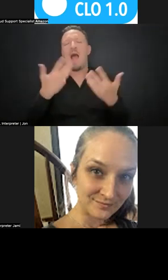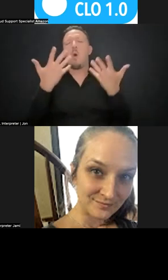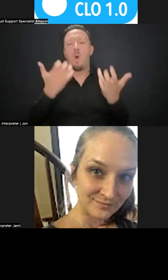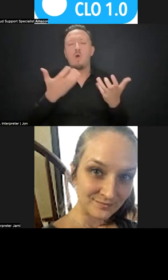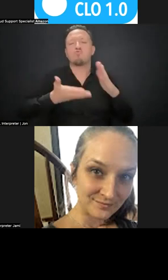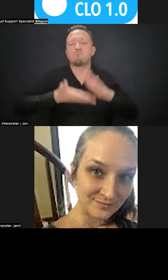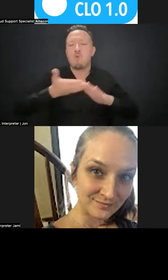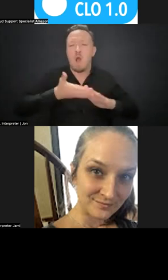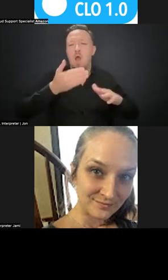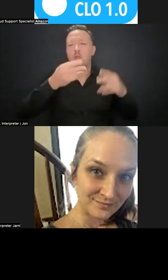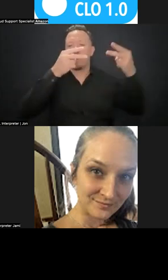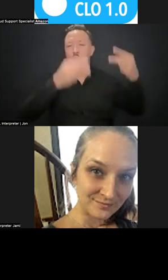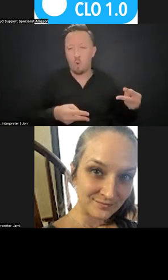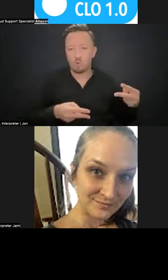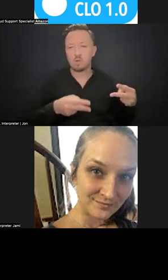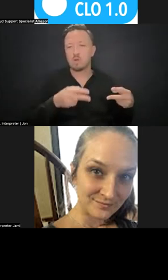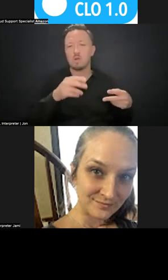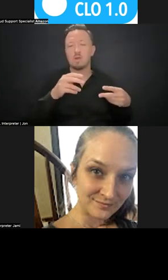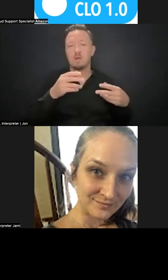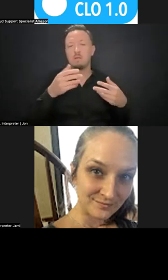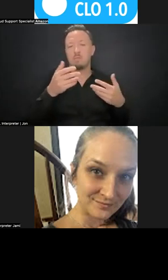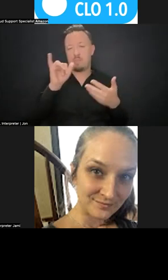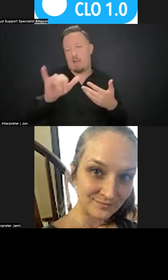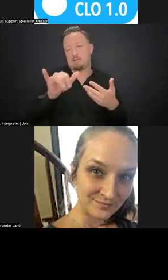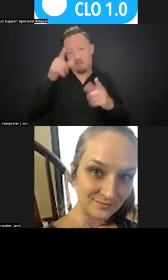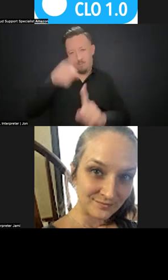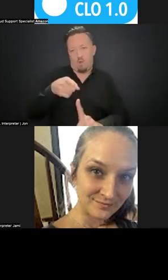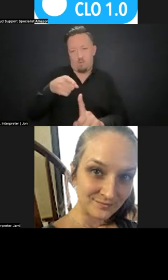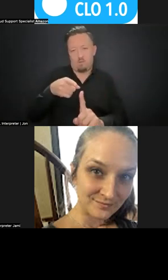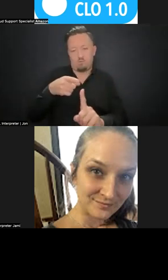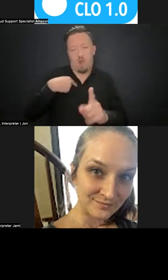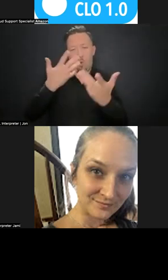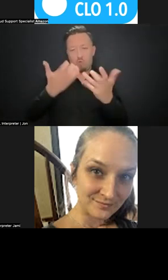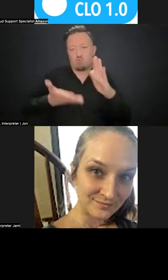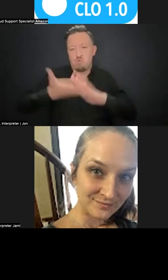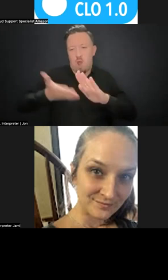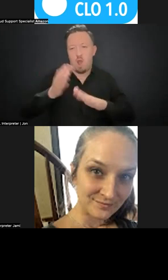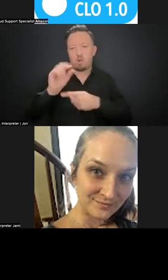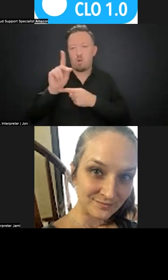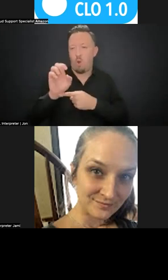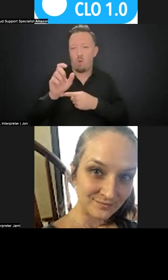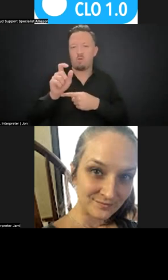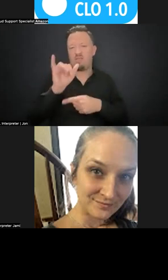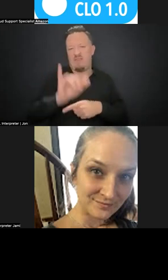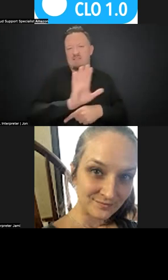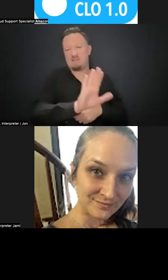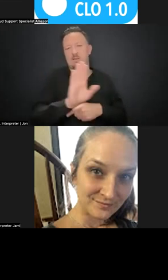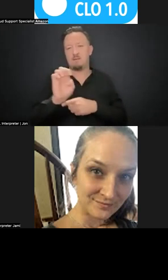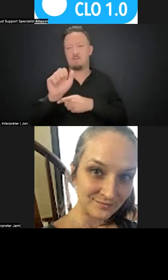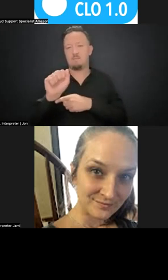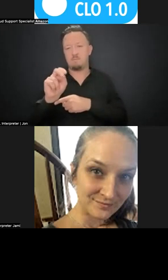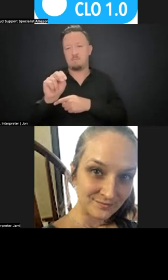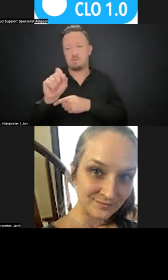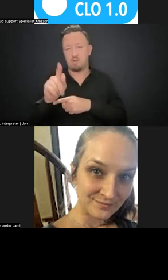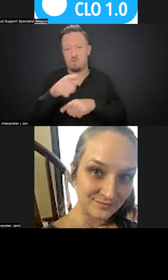code as needed. I don't care about anything else. So that's the Beanstalk process. There's a video here you can